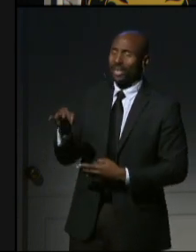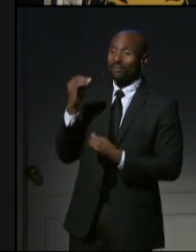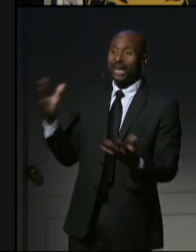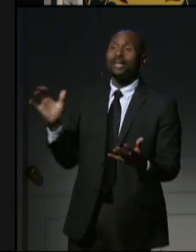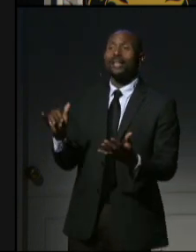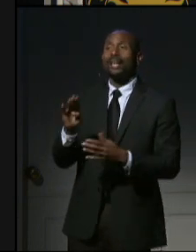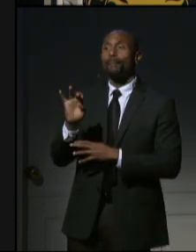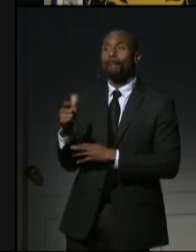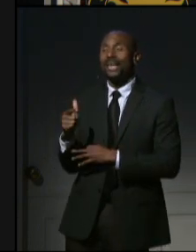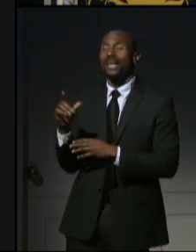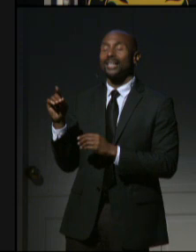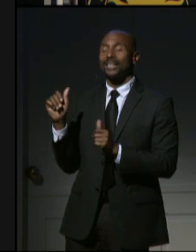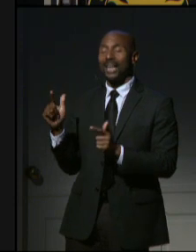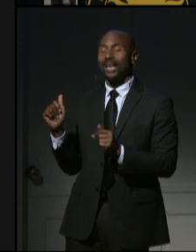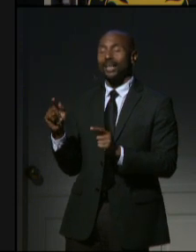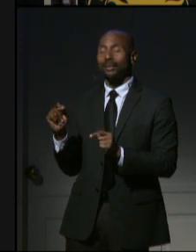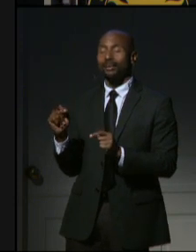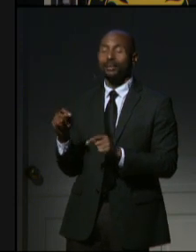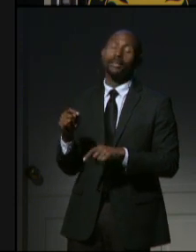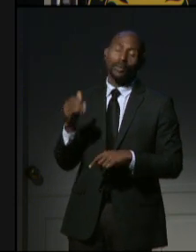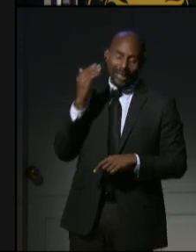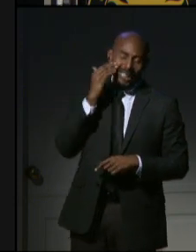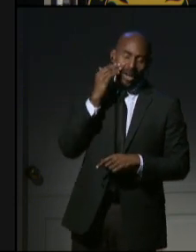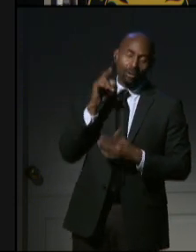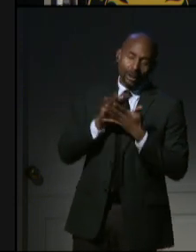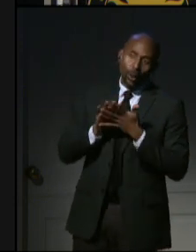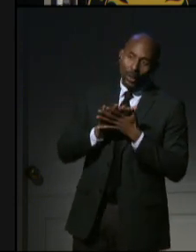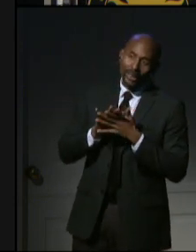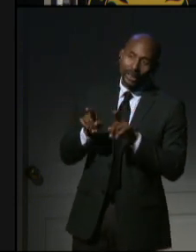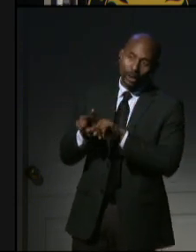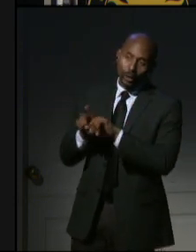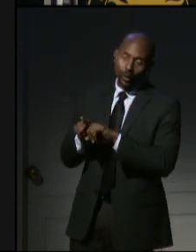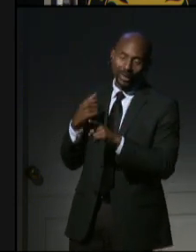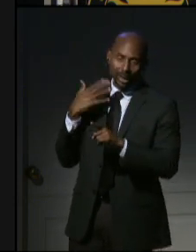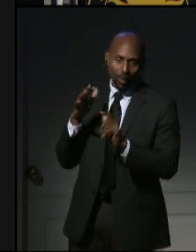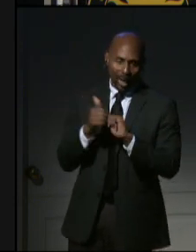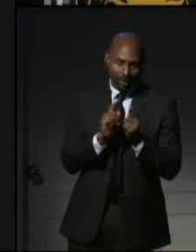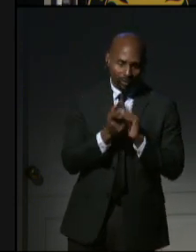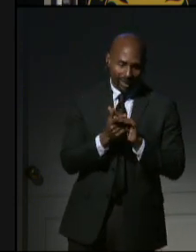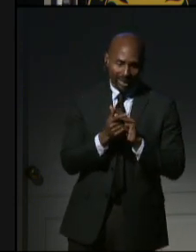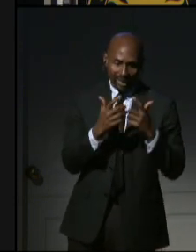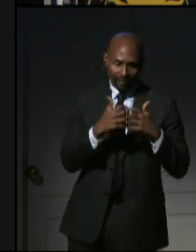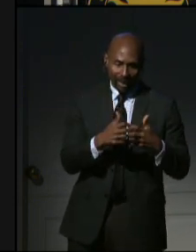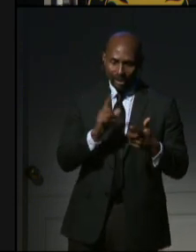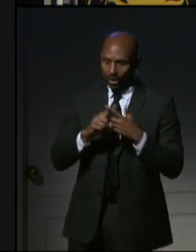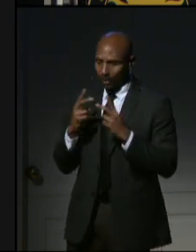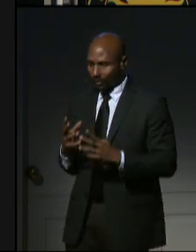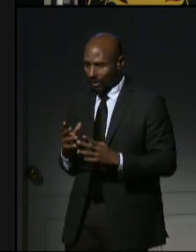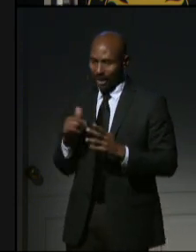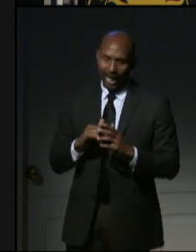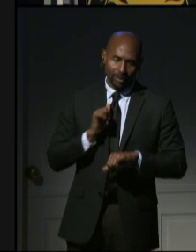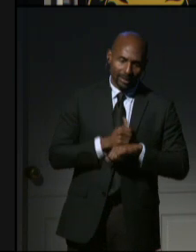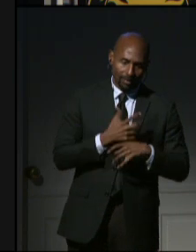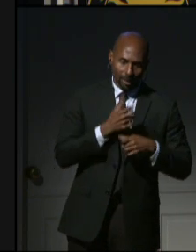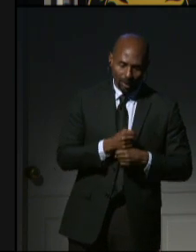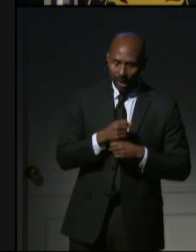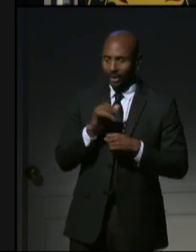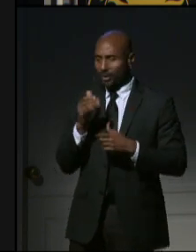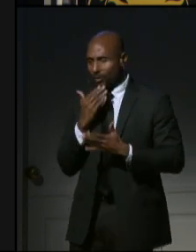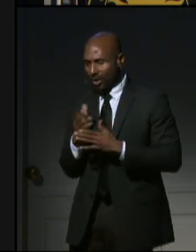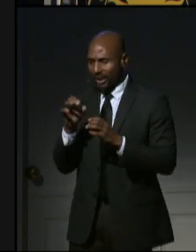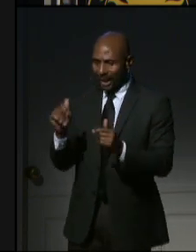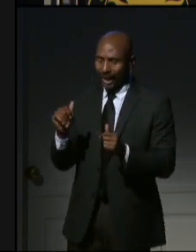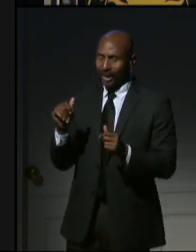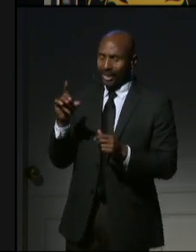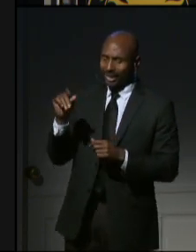this, but we also knew it was noisy data. We didn't know how to translate devices to visitors. We had to build trust since this was good data. So